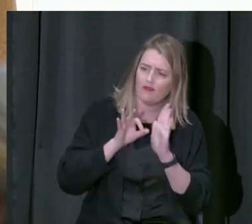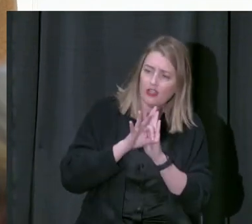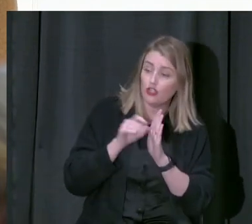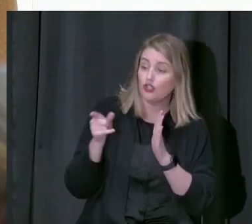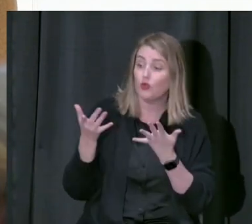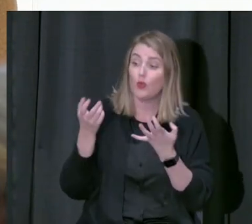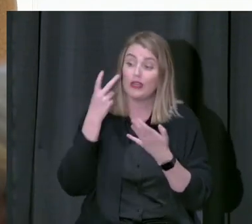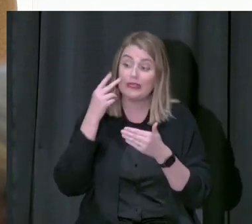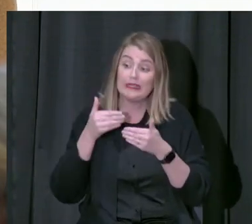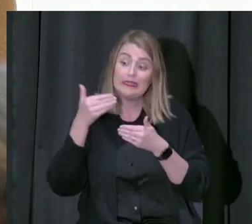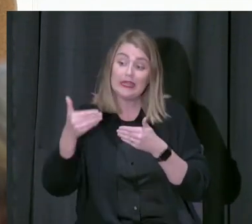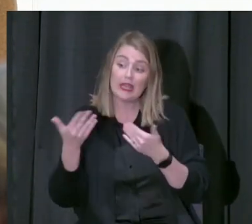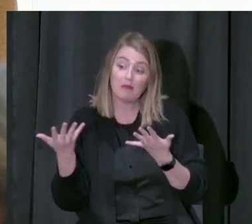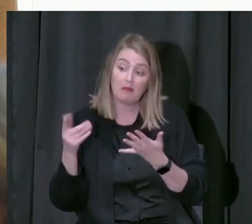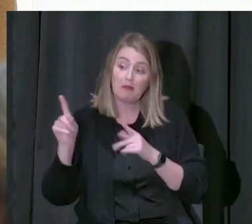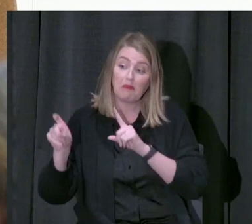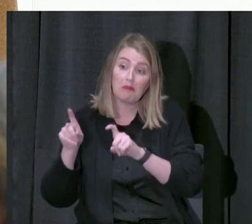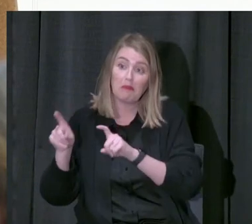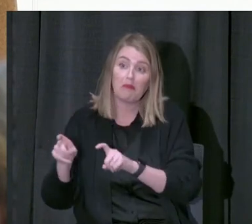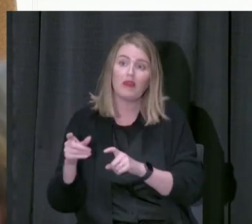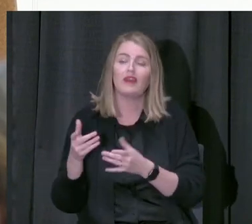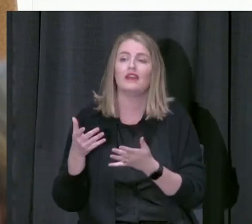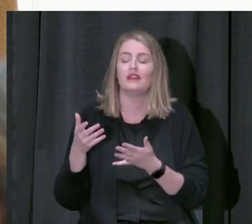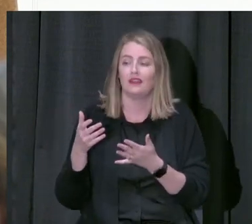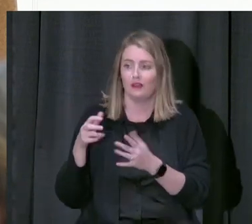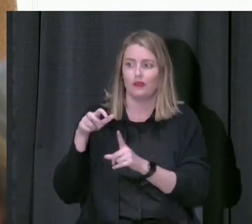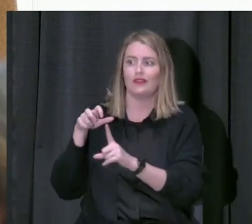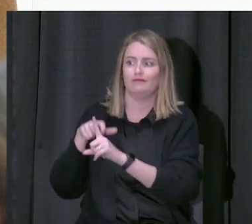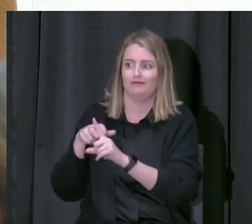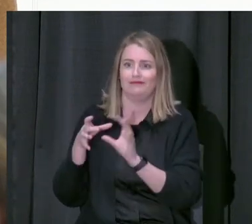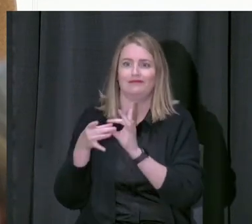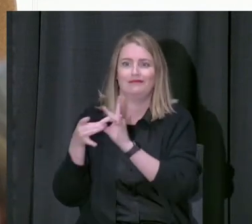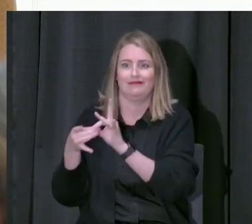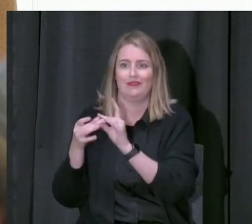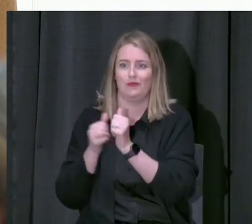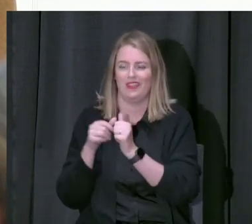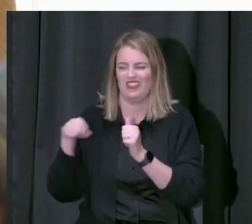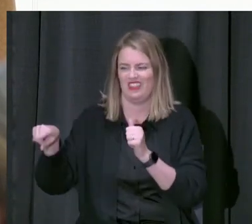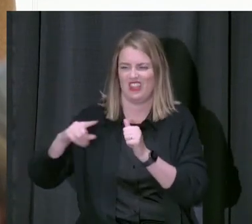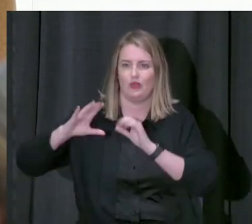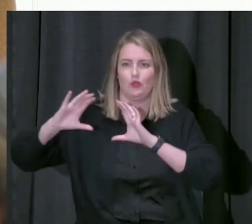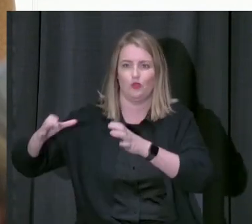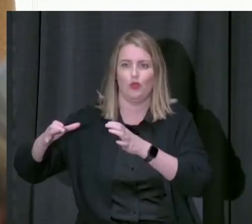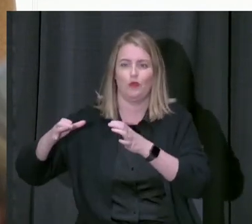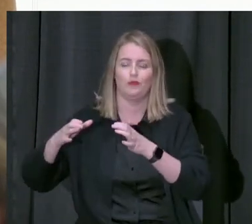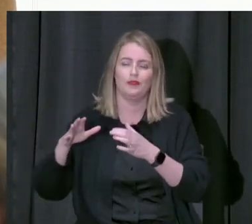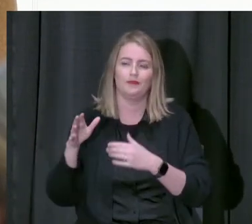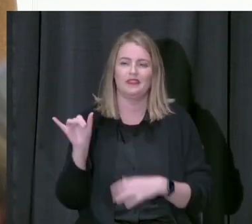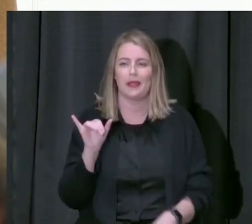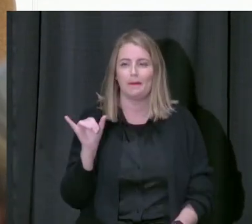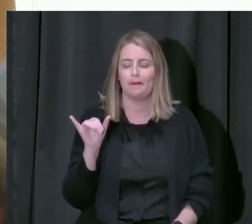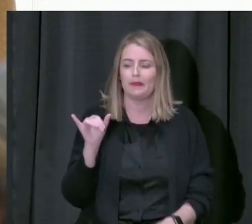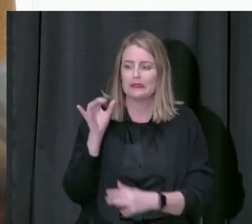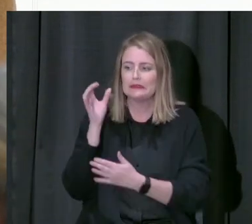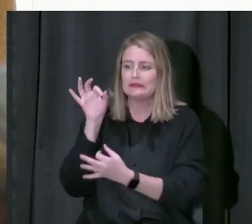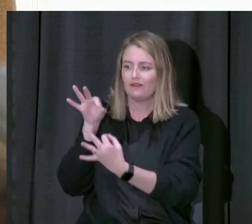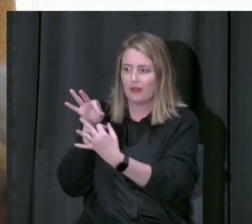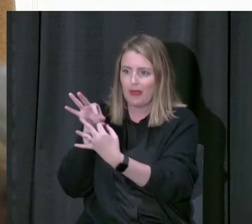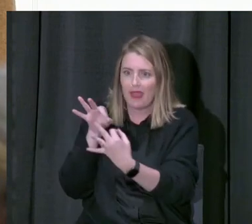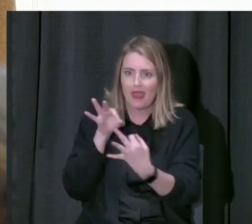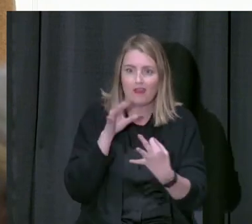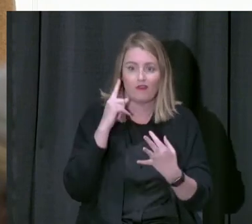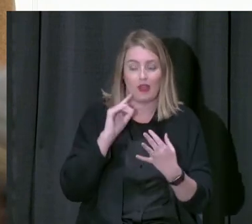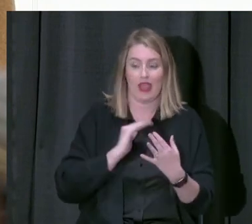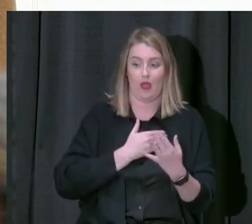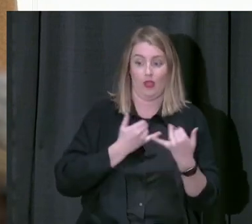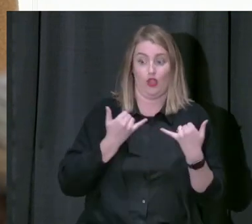see. And we connect quite a bit with customer advocacy groups as well in a similar fashion to get their inputs on our